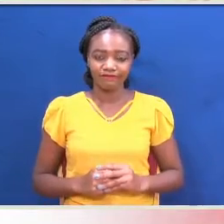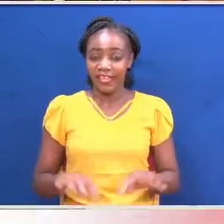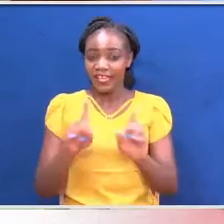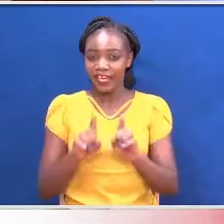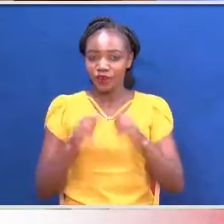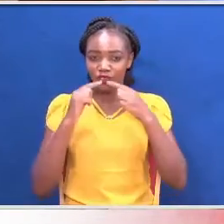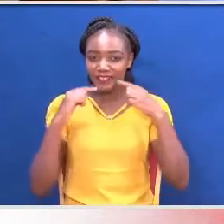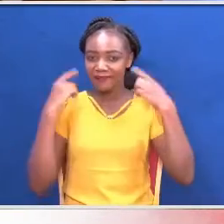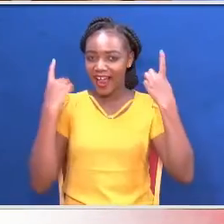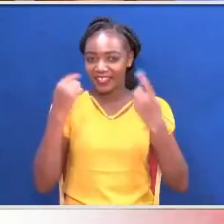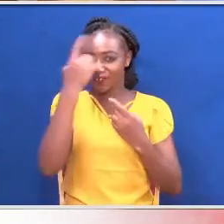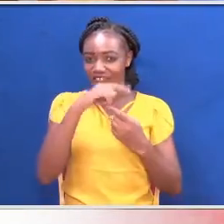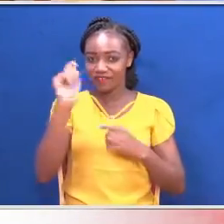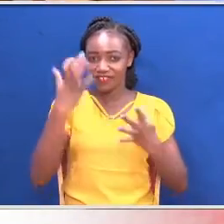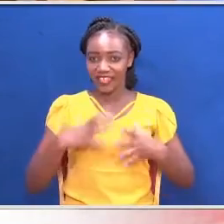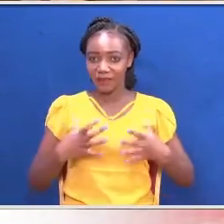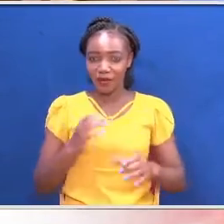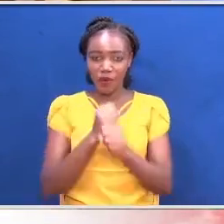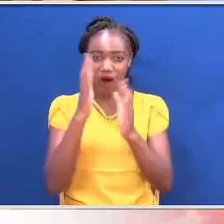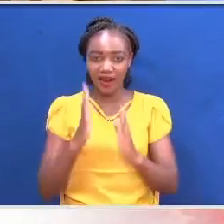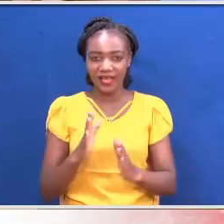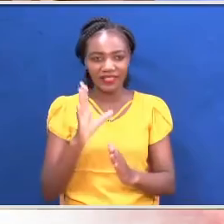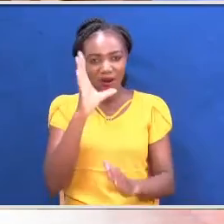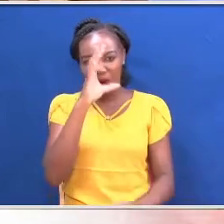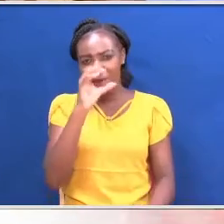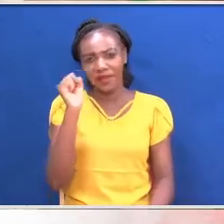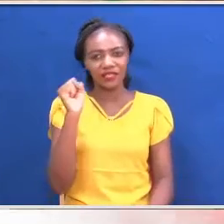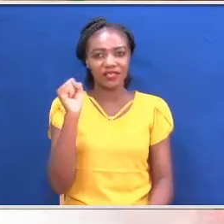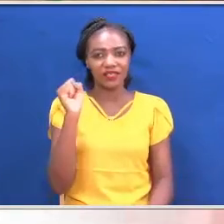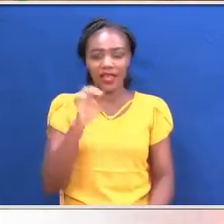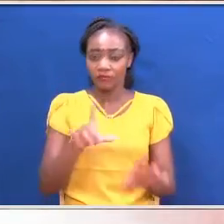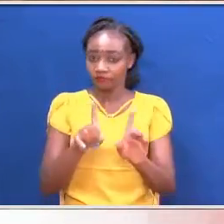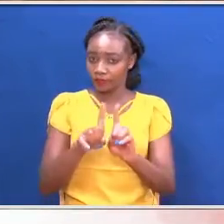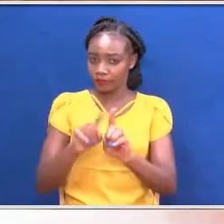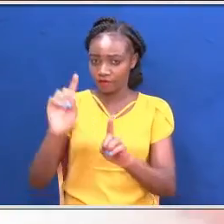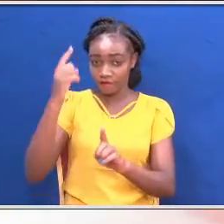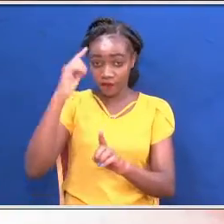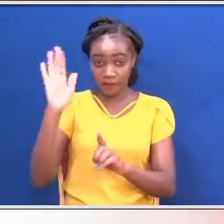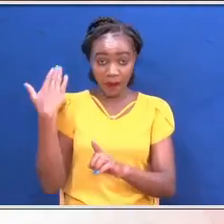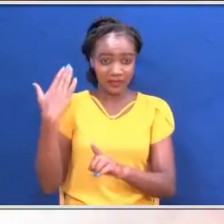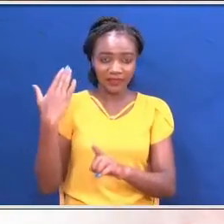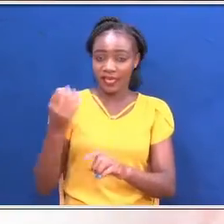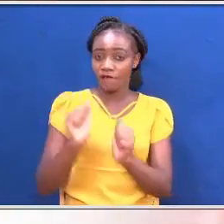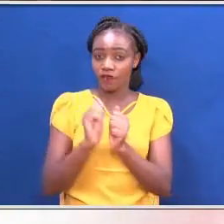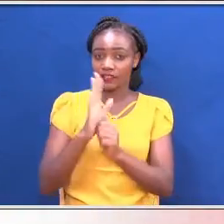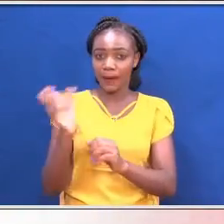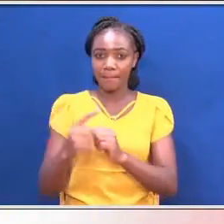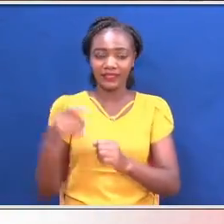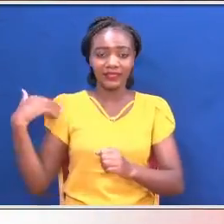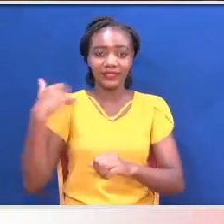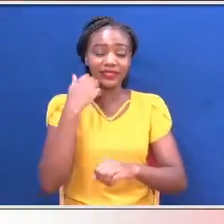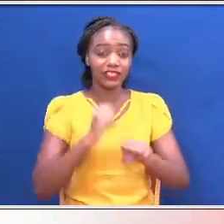Smiles on the faces of most Kenyan workers were missing as well. For the past 14 months, since the outbreak of the